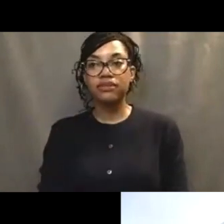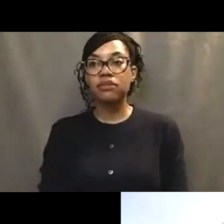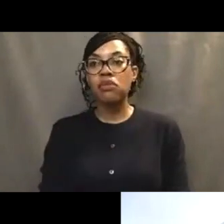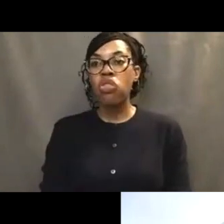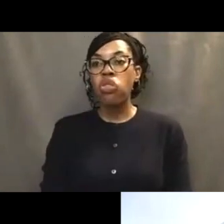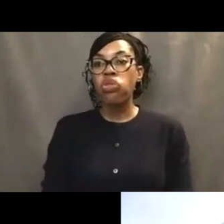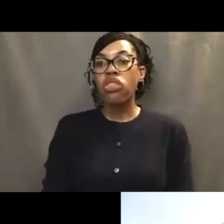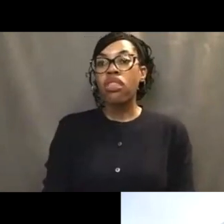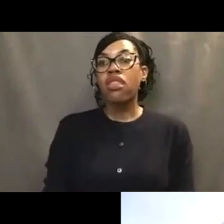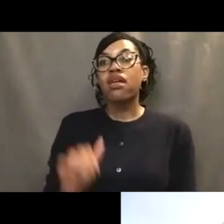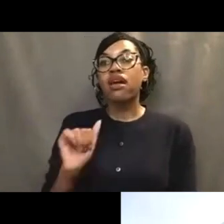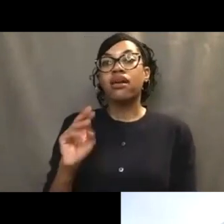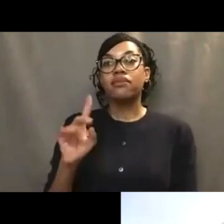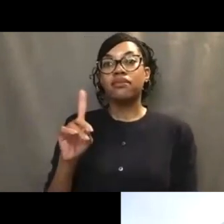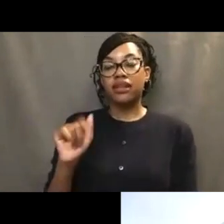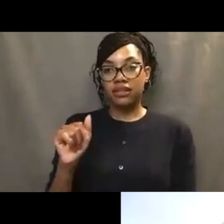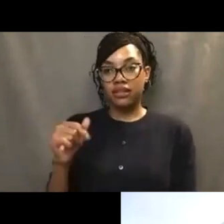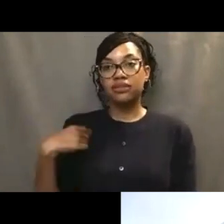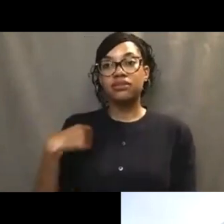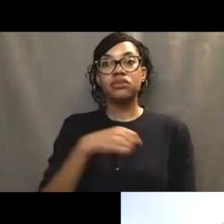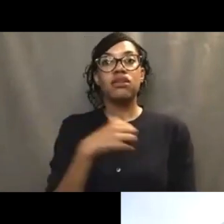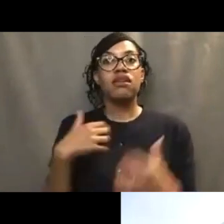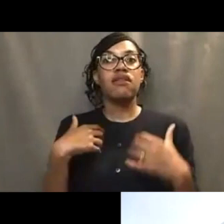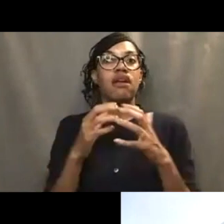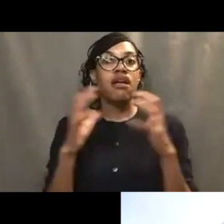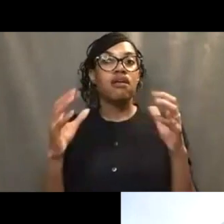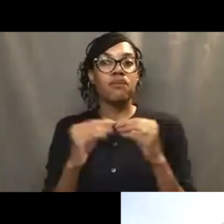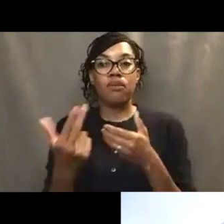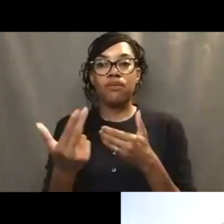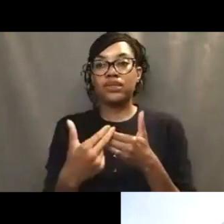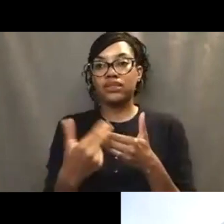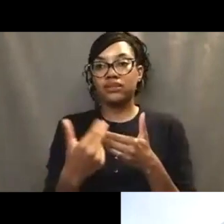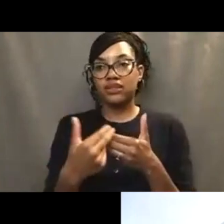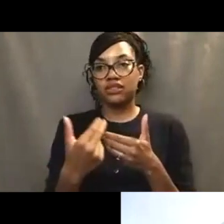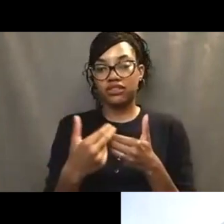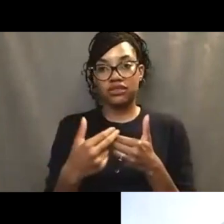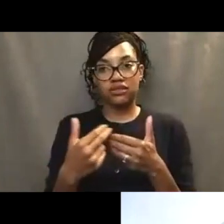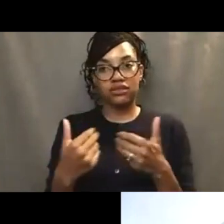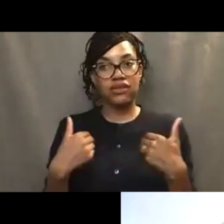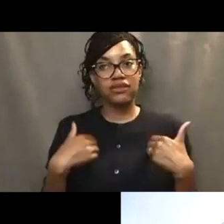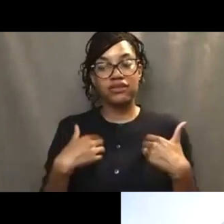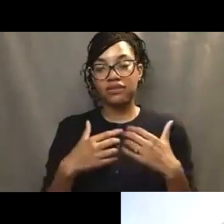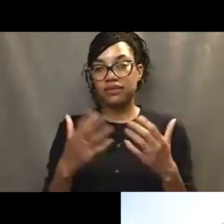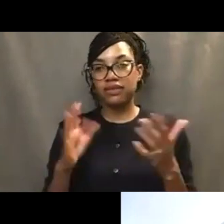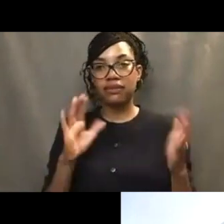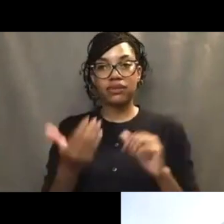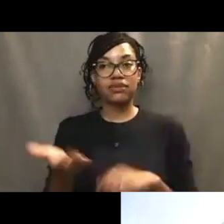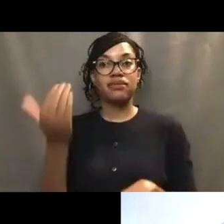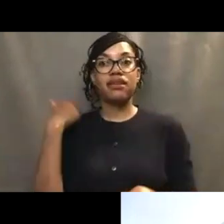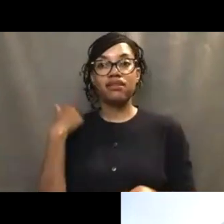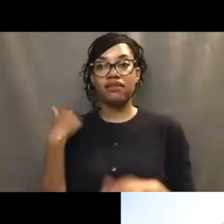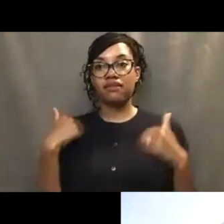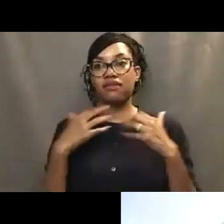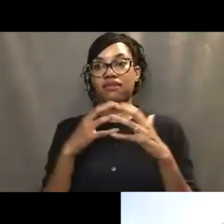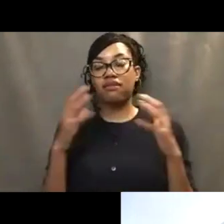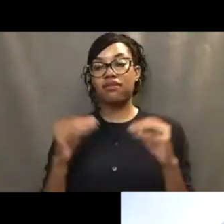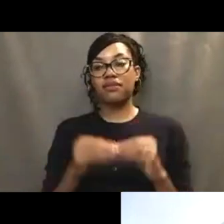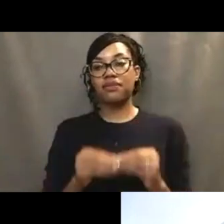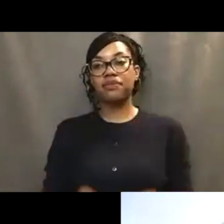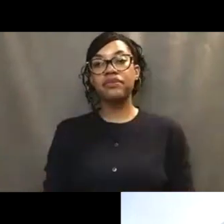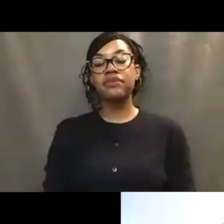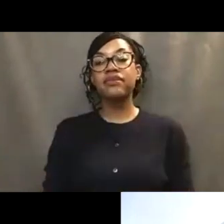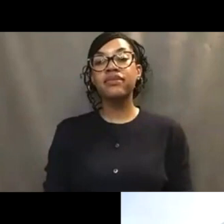I will say we have a whole lot more participation than we ever have. We've really